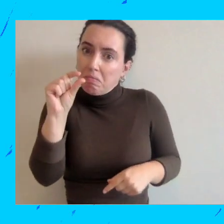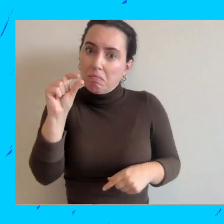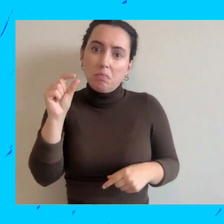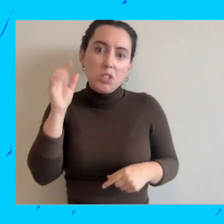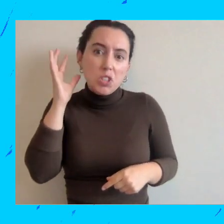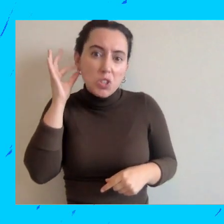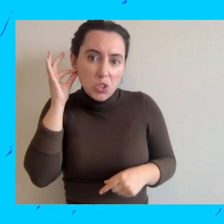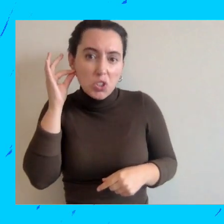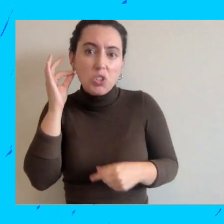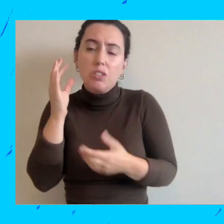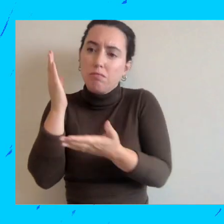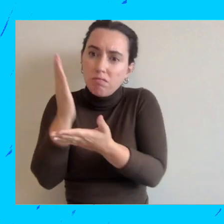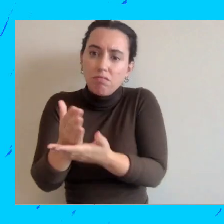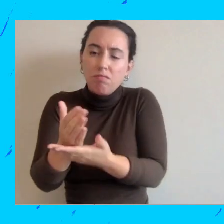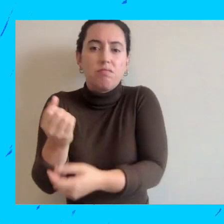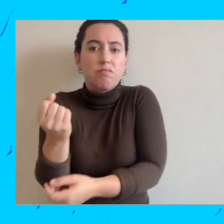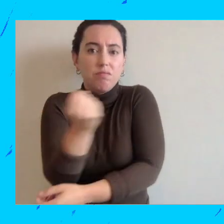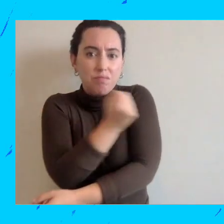the vaccine in